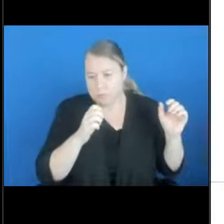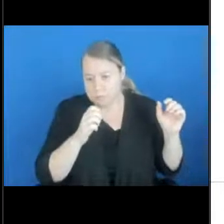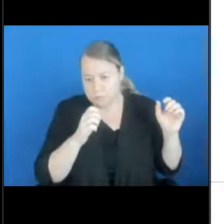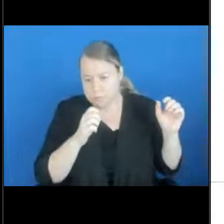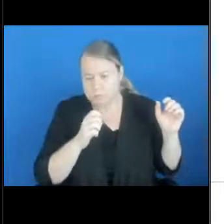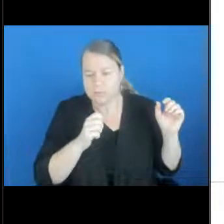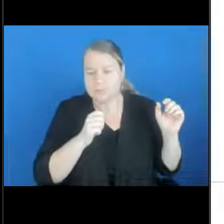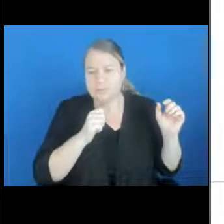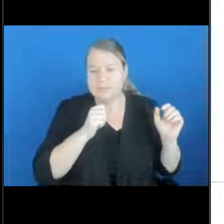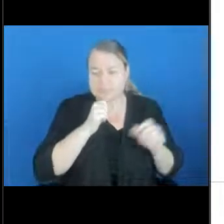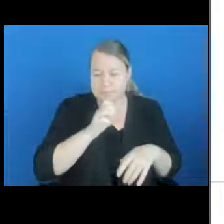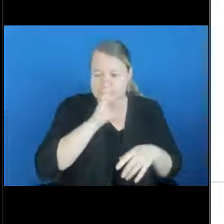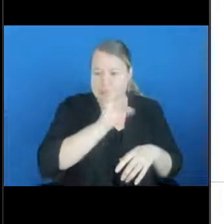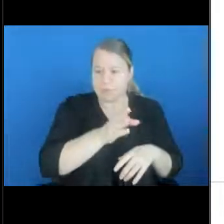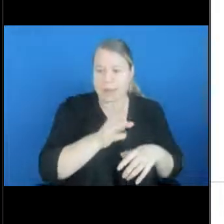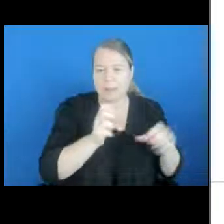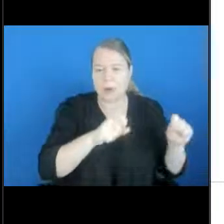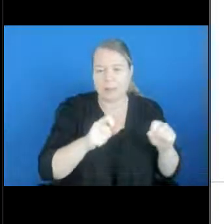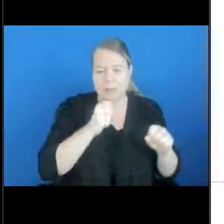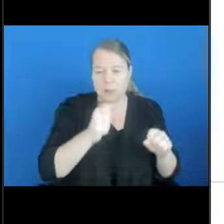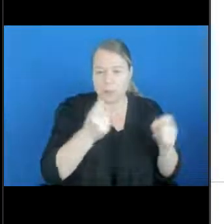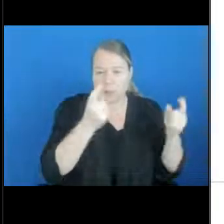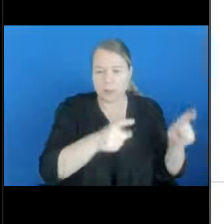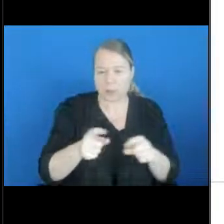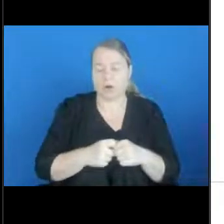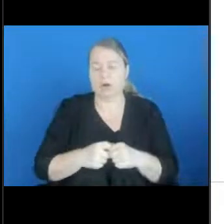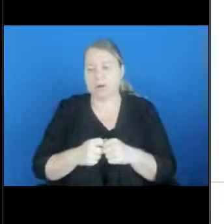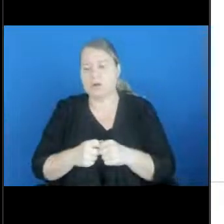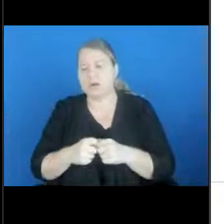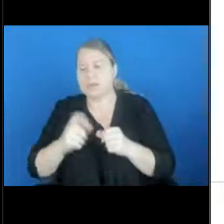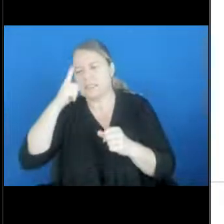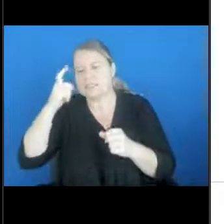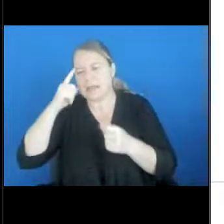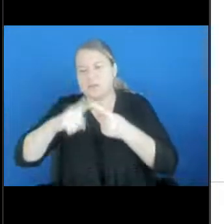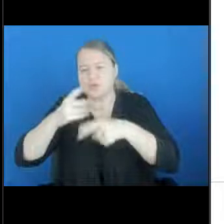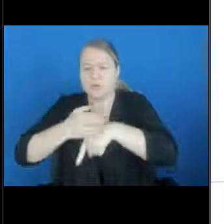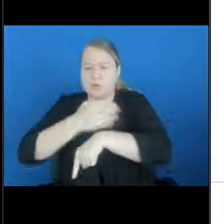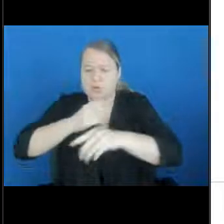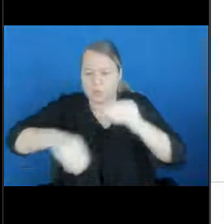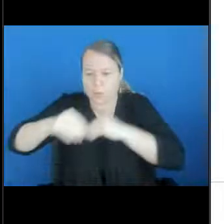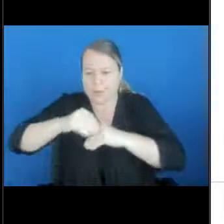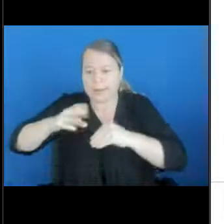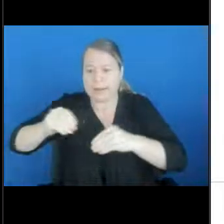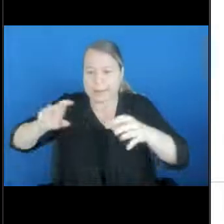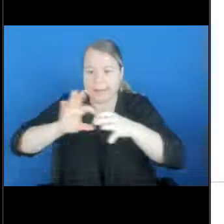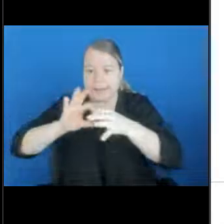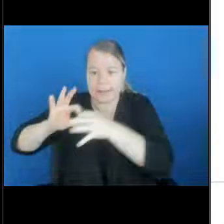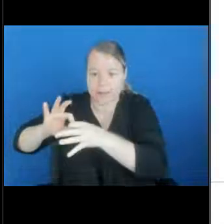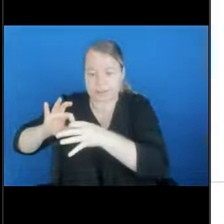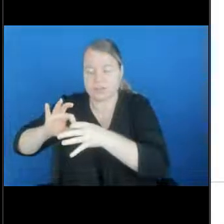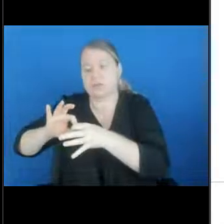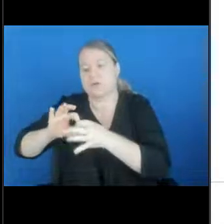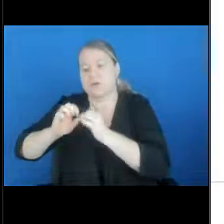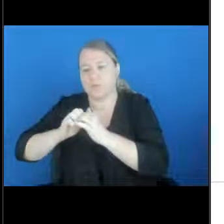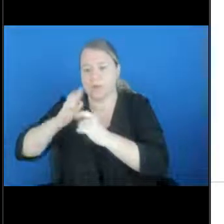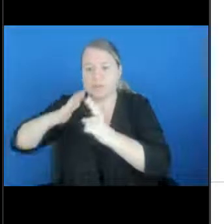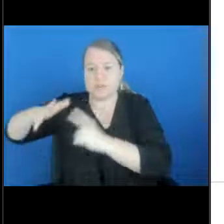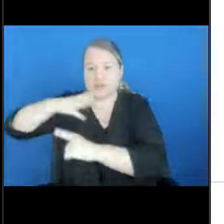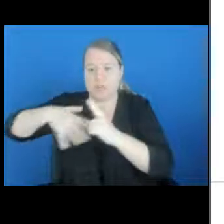effects for this proposed project are expected to improve overall mobility and connectivity among surrounding land uses